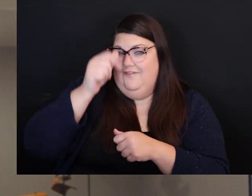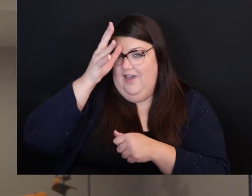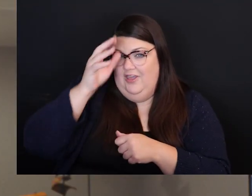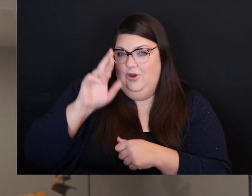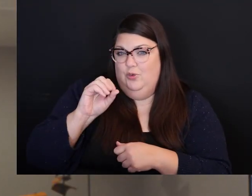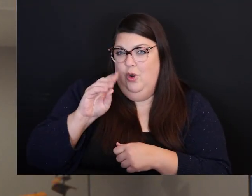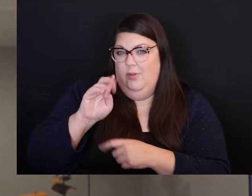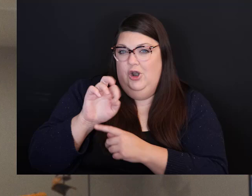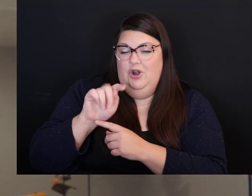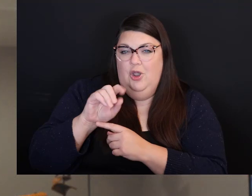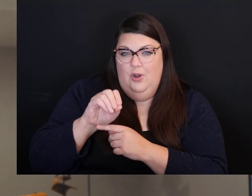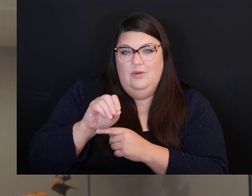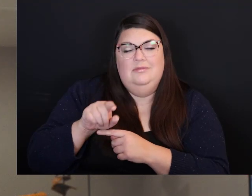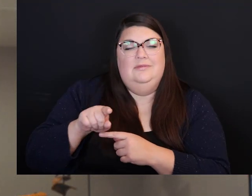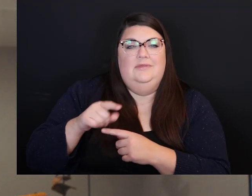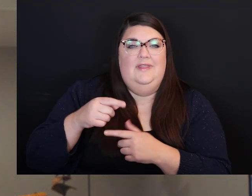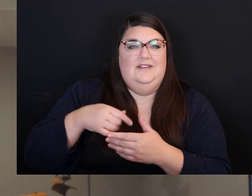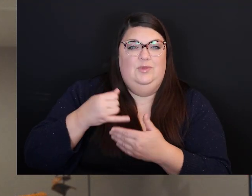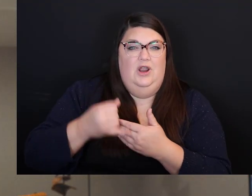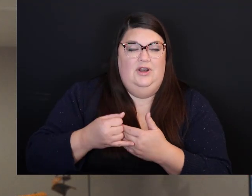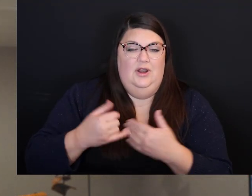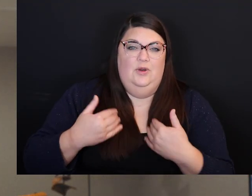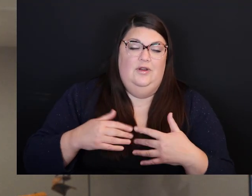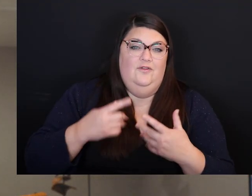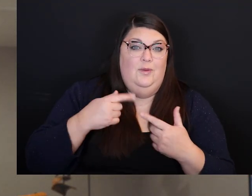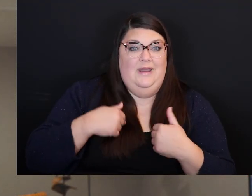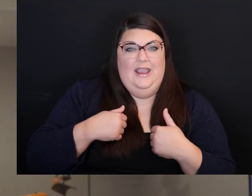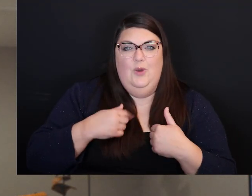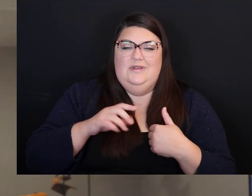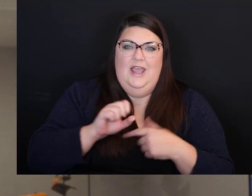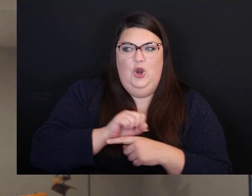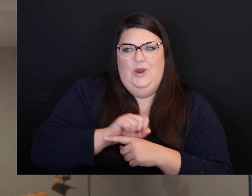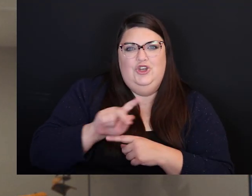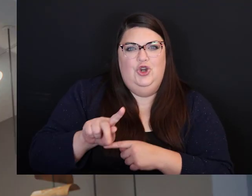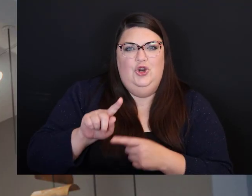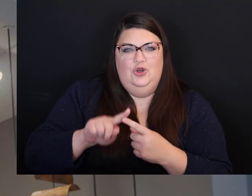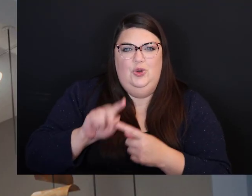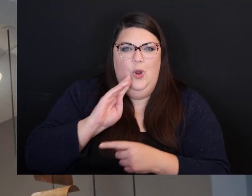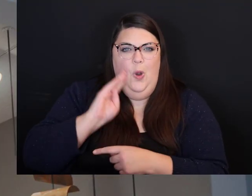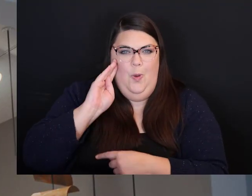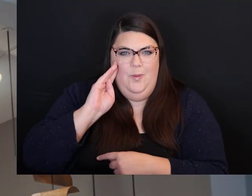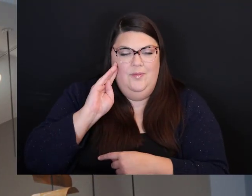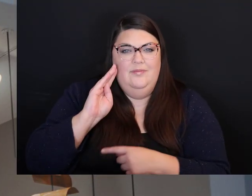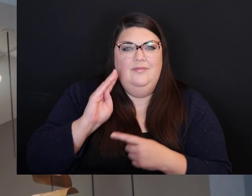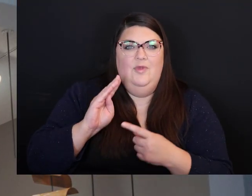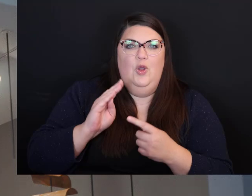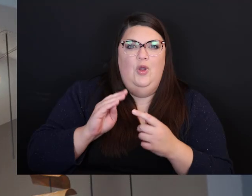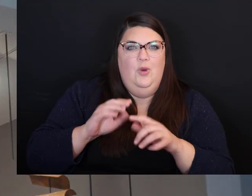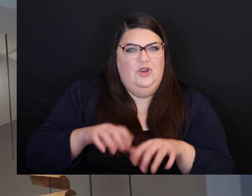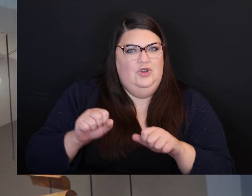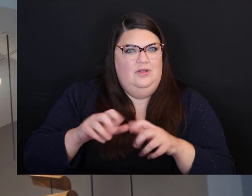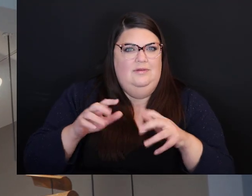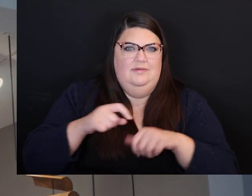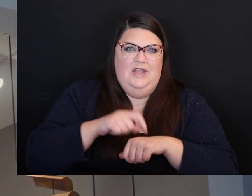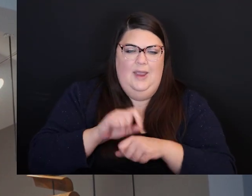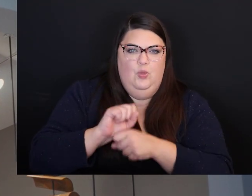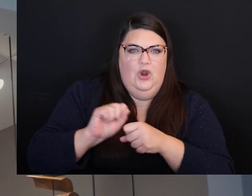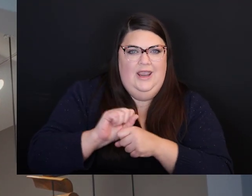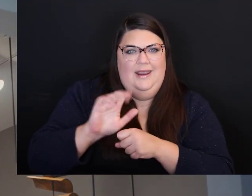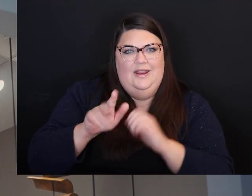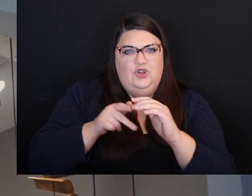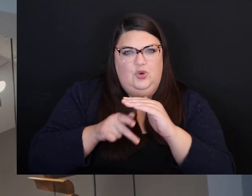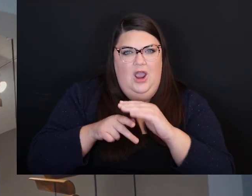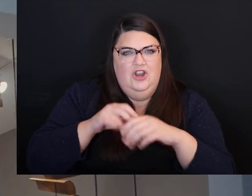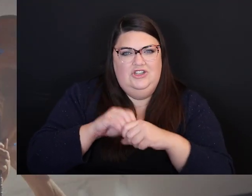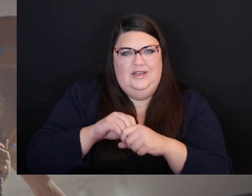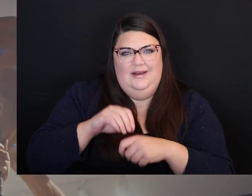Roberto, on this project was, for me, it was a return to home. We spent most of the time working in his garage